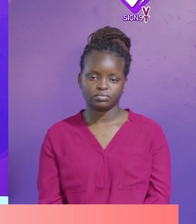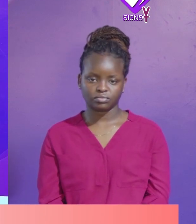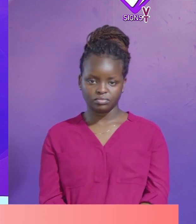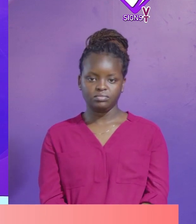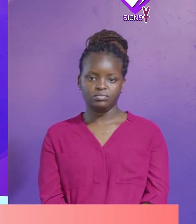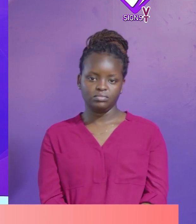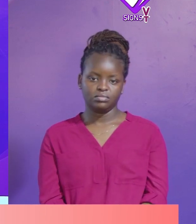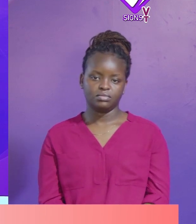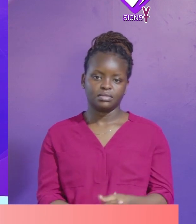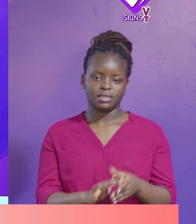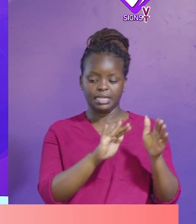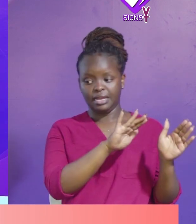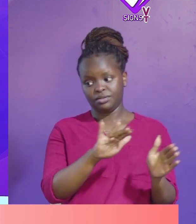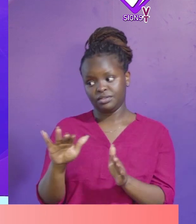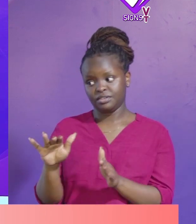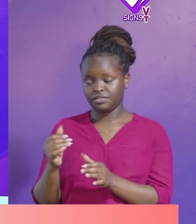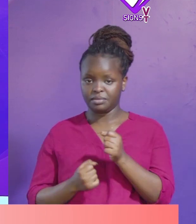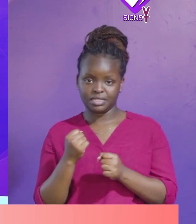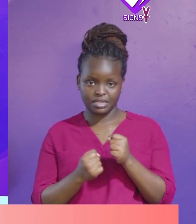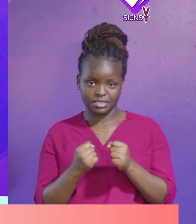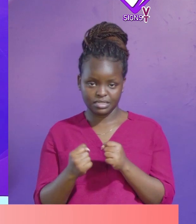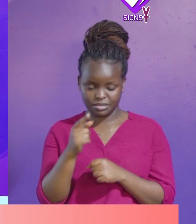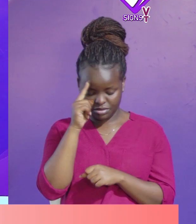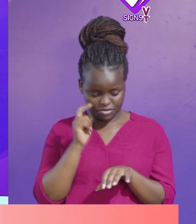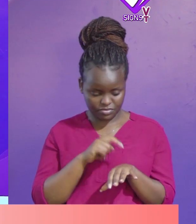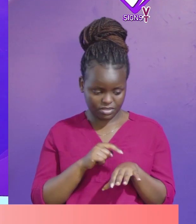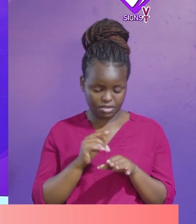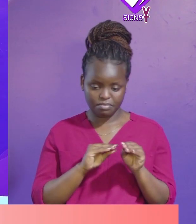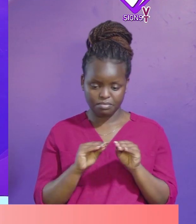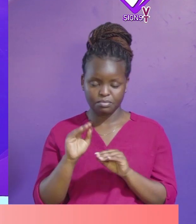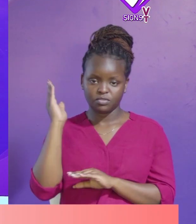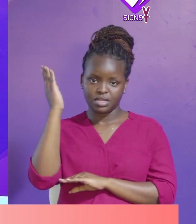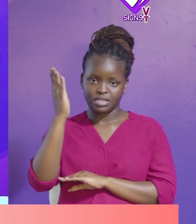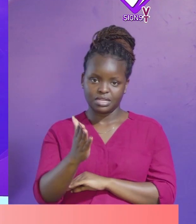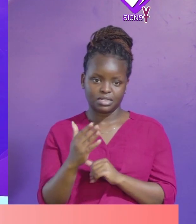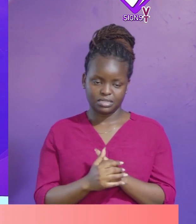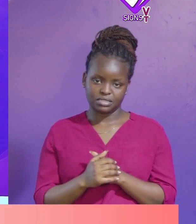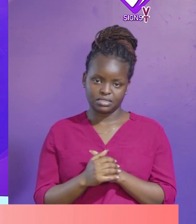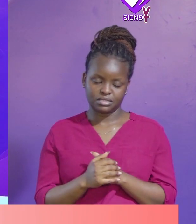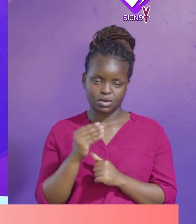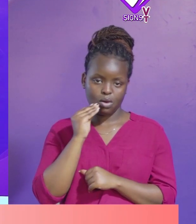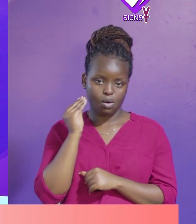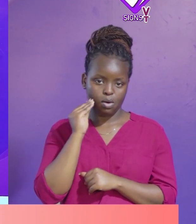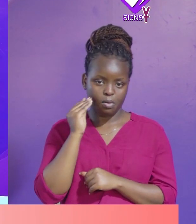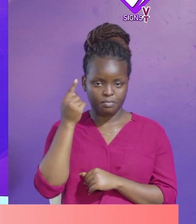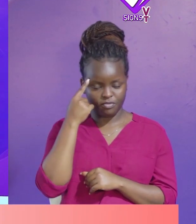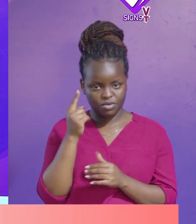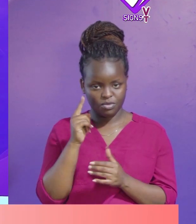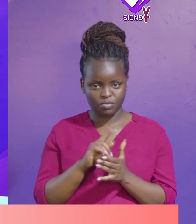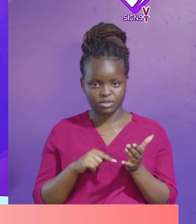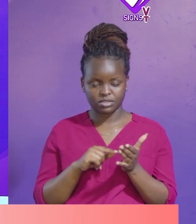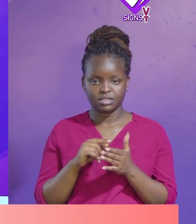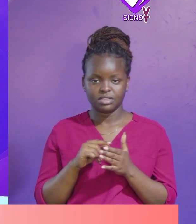from athletics, because of time, I would like to move direct to the home or terrestrial league here in